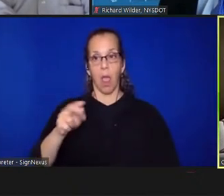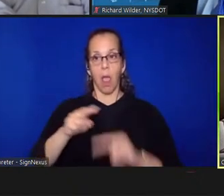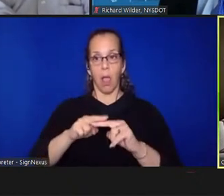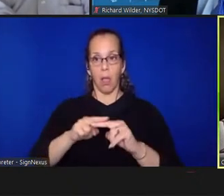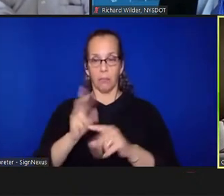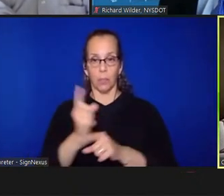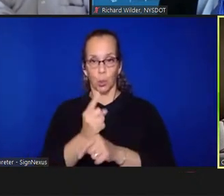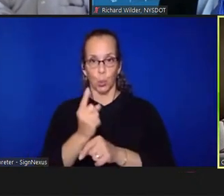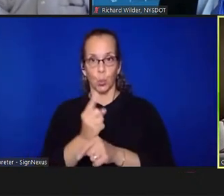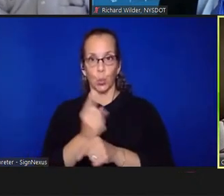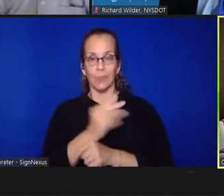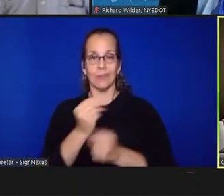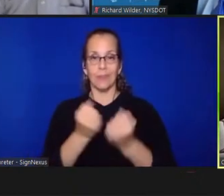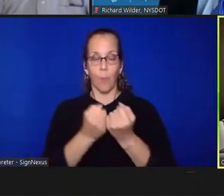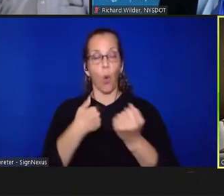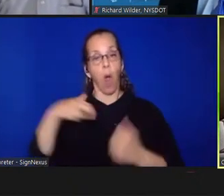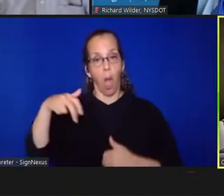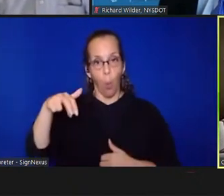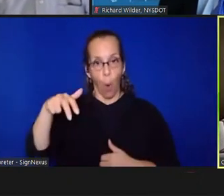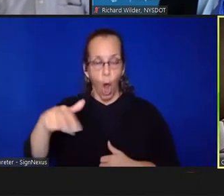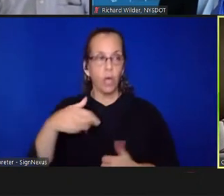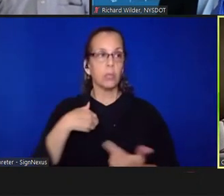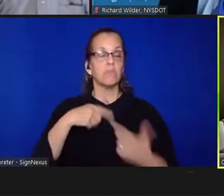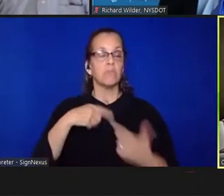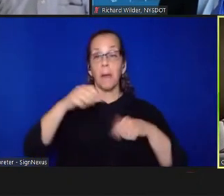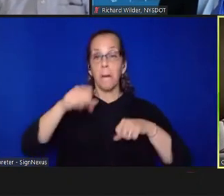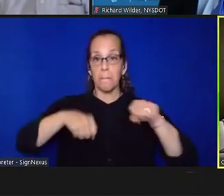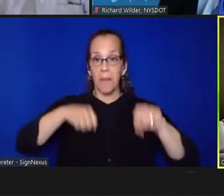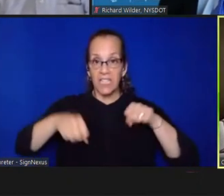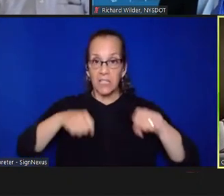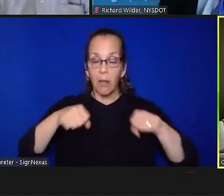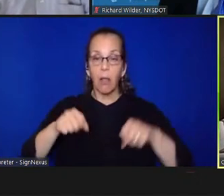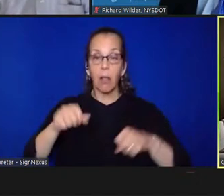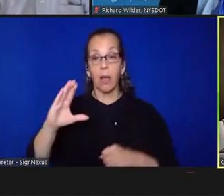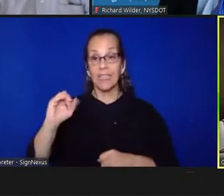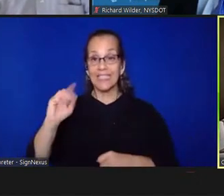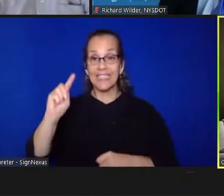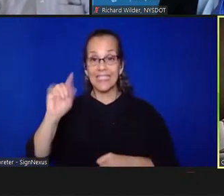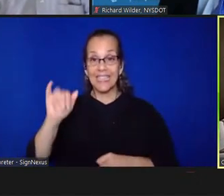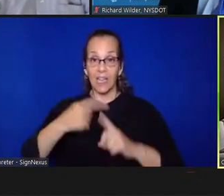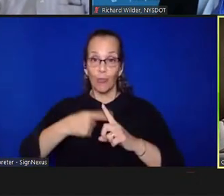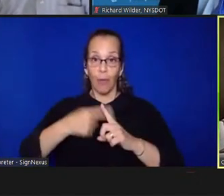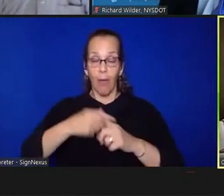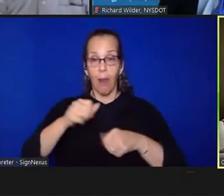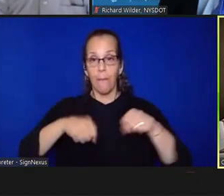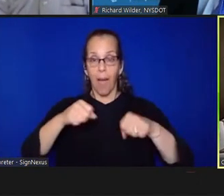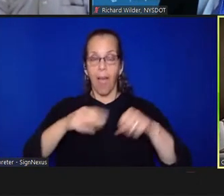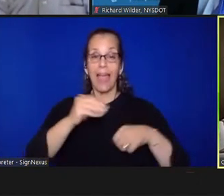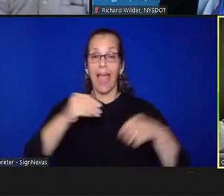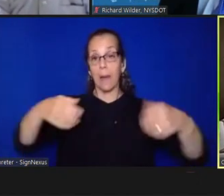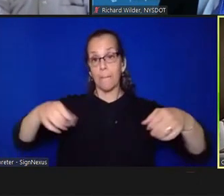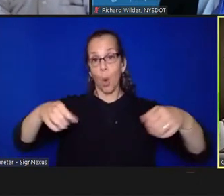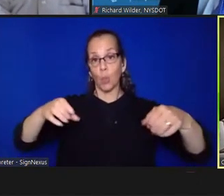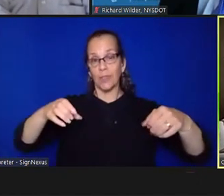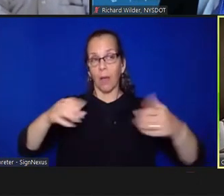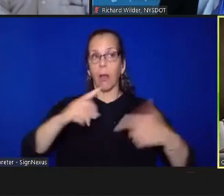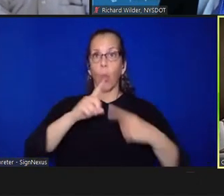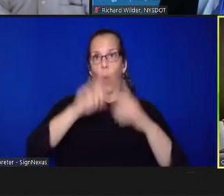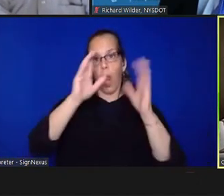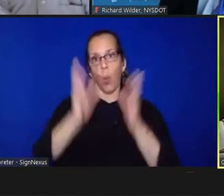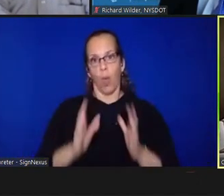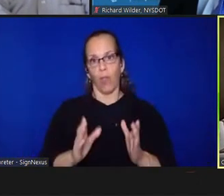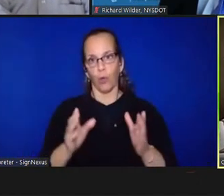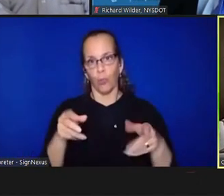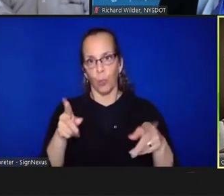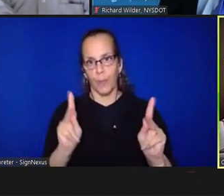though I also walk ride bicycles such as City bike and I'm a motorcycle rider weather permitting with